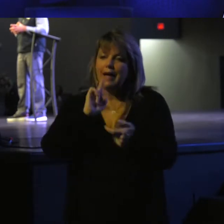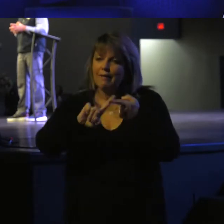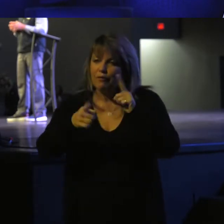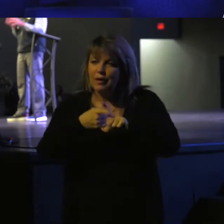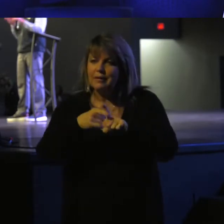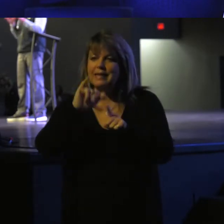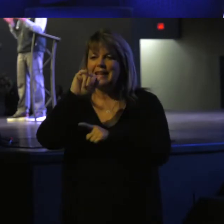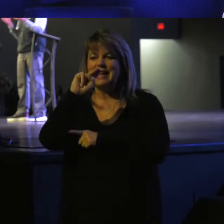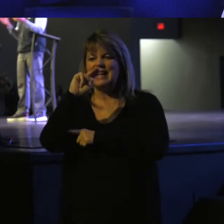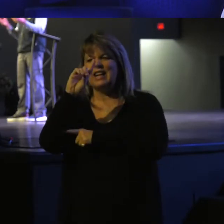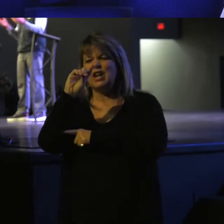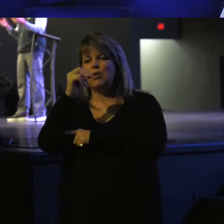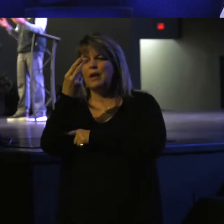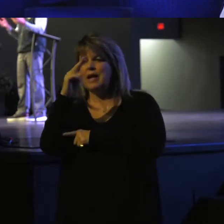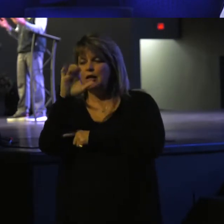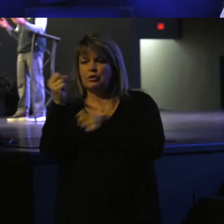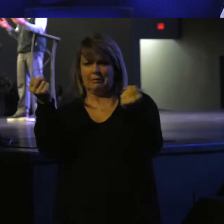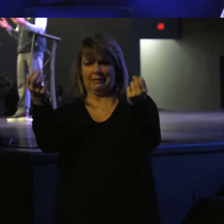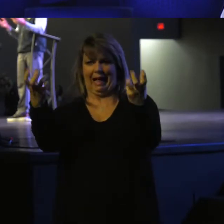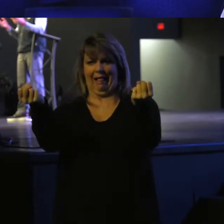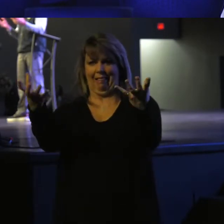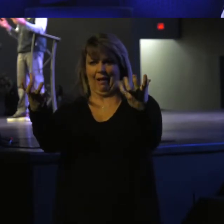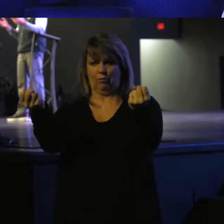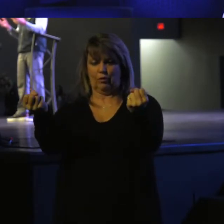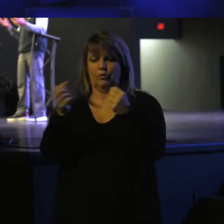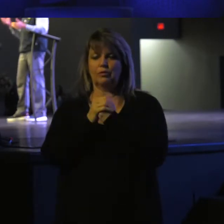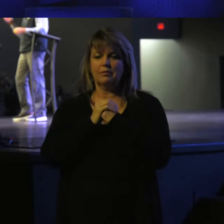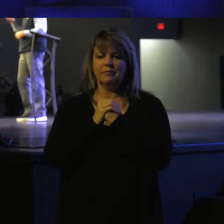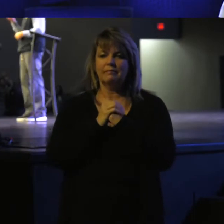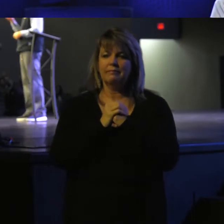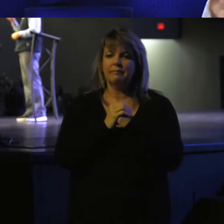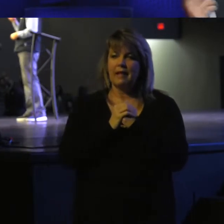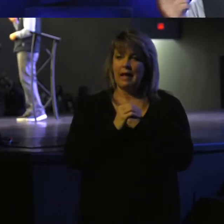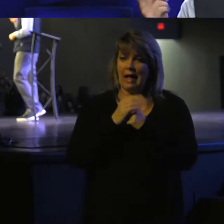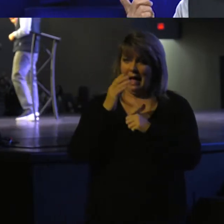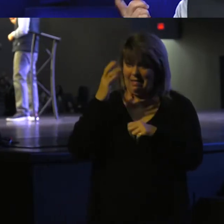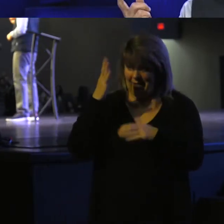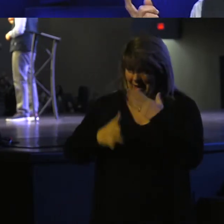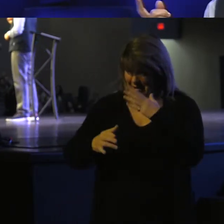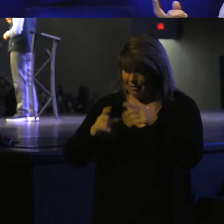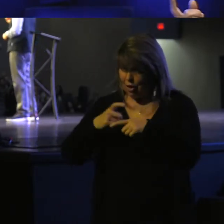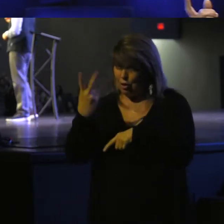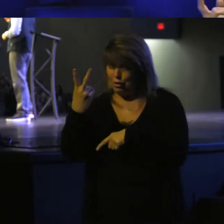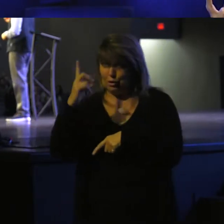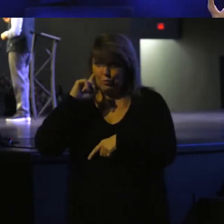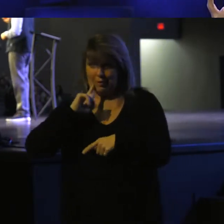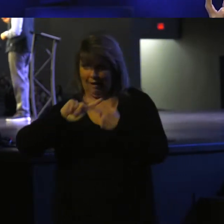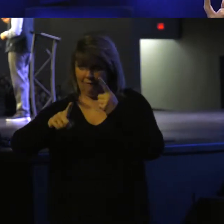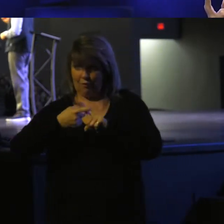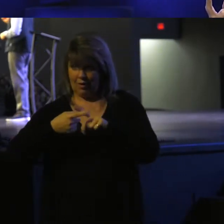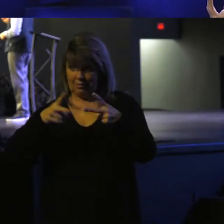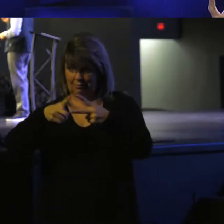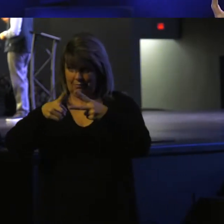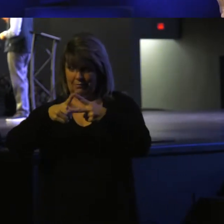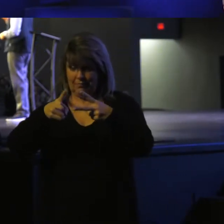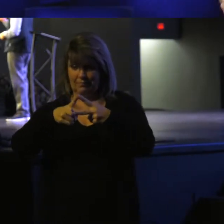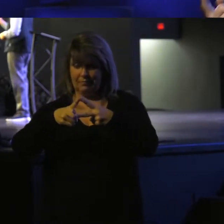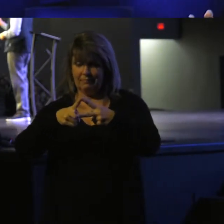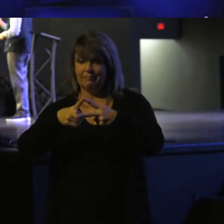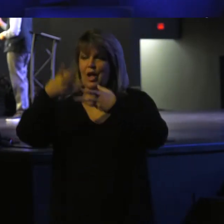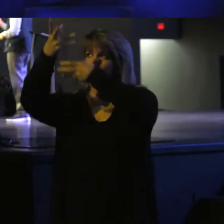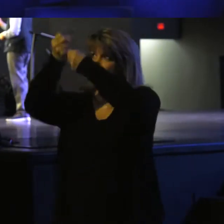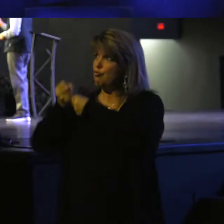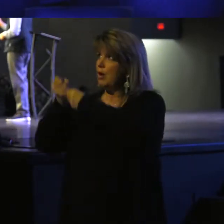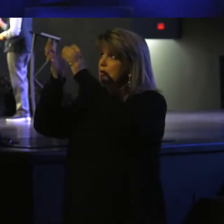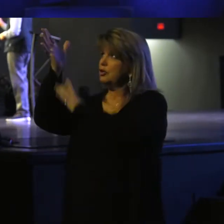in Indonesia in sign language. And at the end of that call, two of those deaf friends put their trust